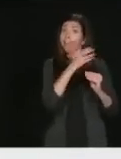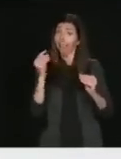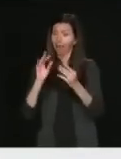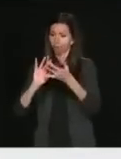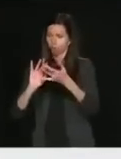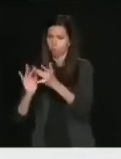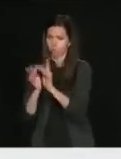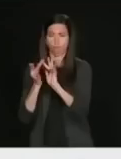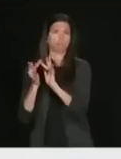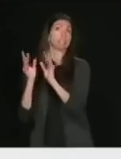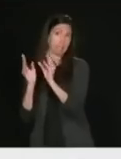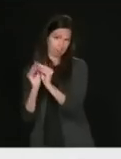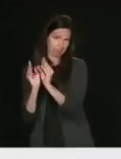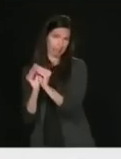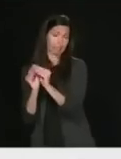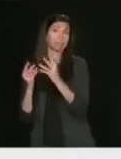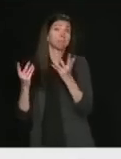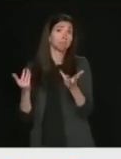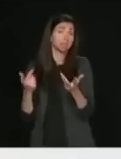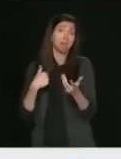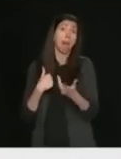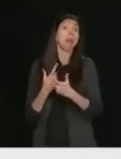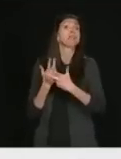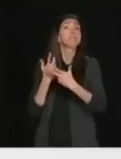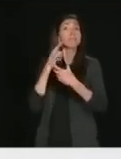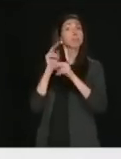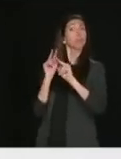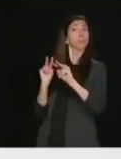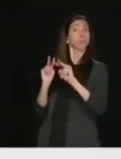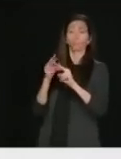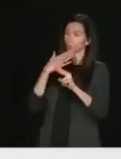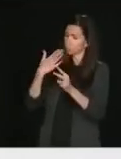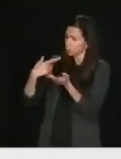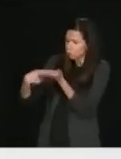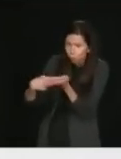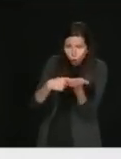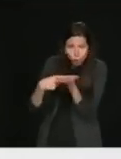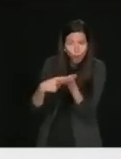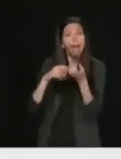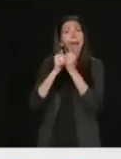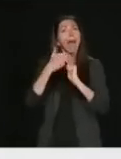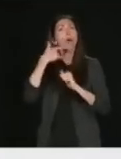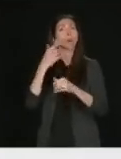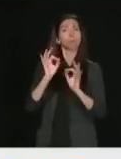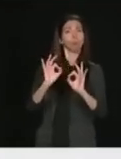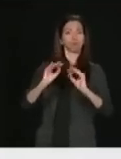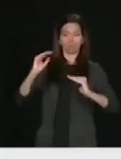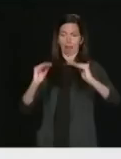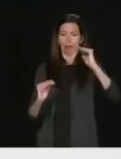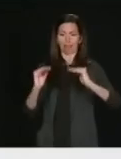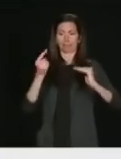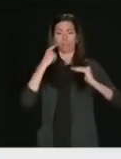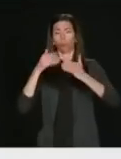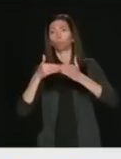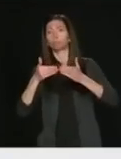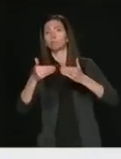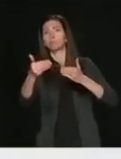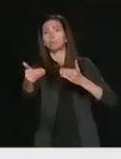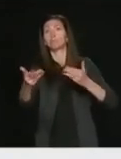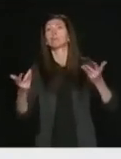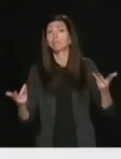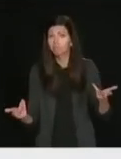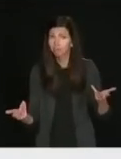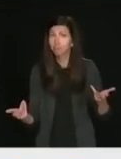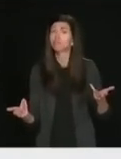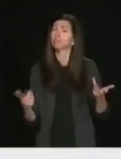to good conversations with other parties on figuring out that right balance as we move forward safely